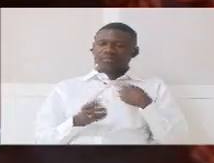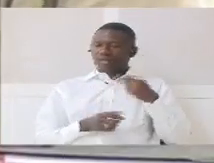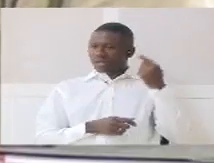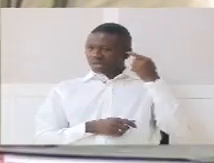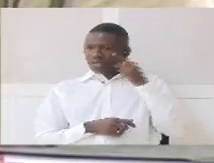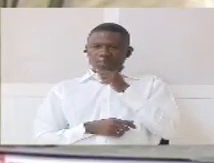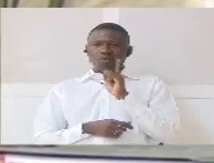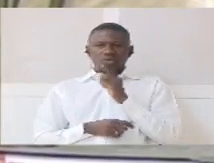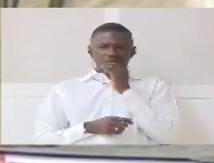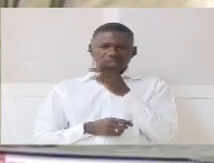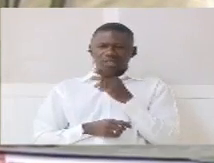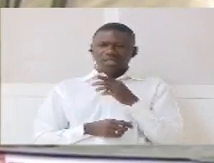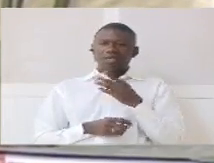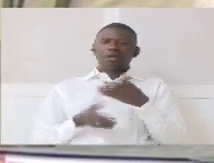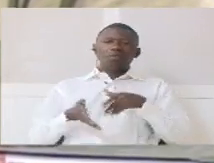right?